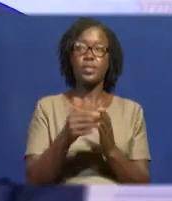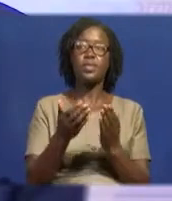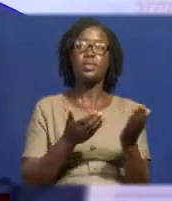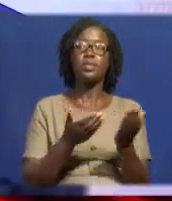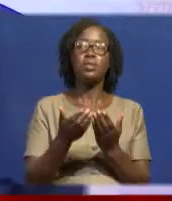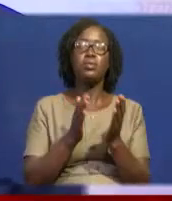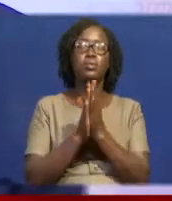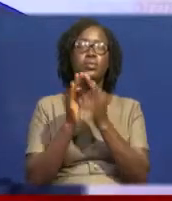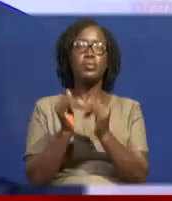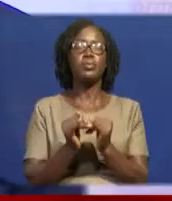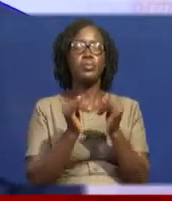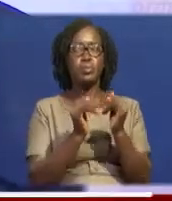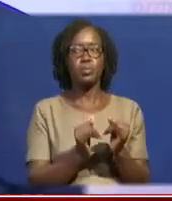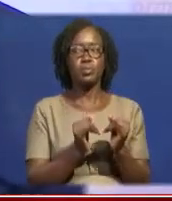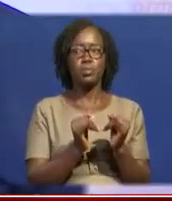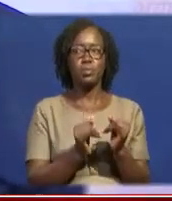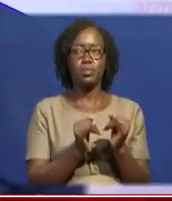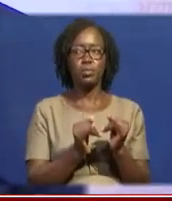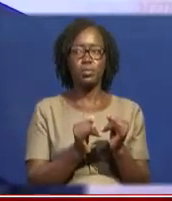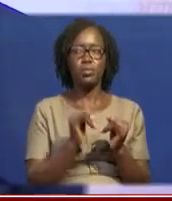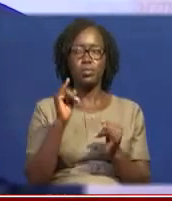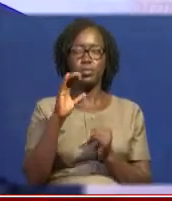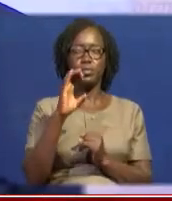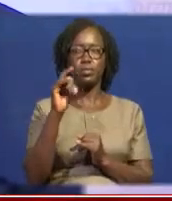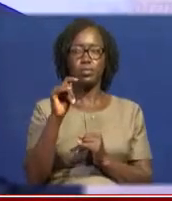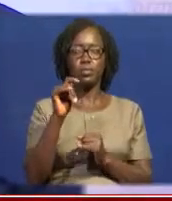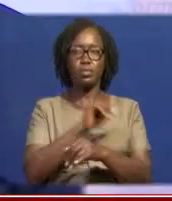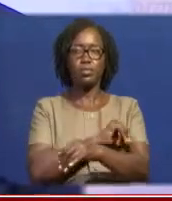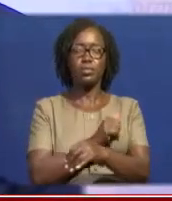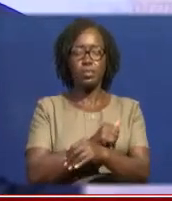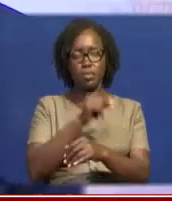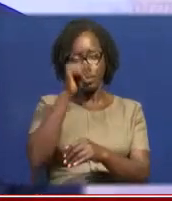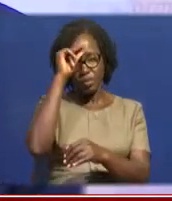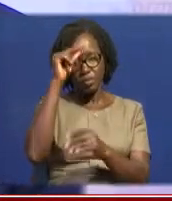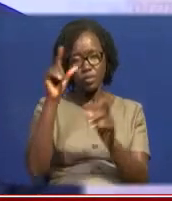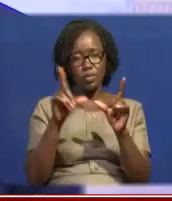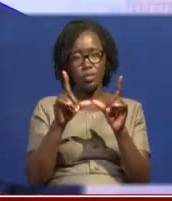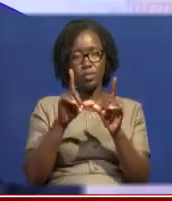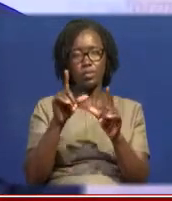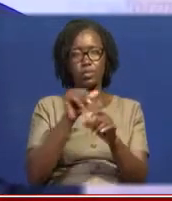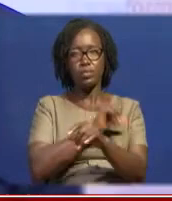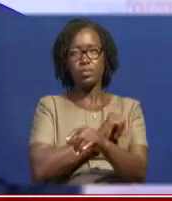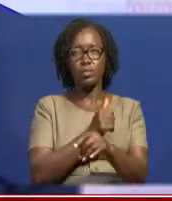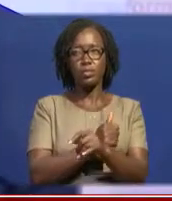businesses and individuals. The ICT Authority is the government certification